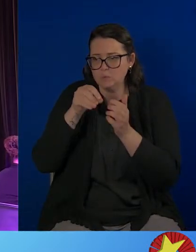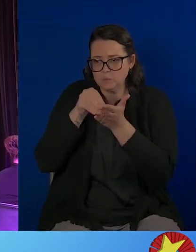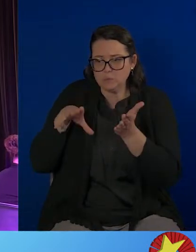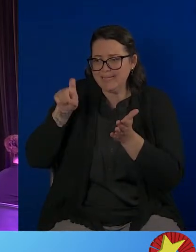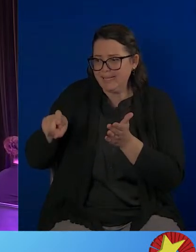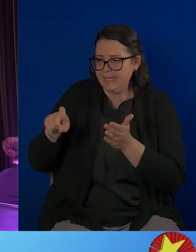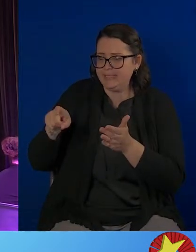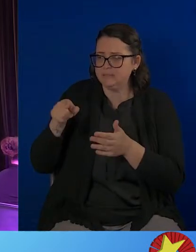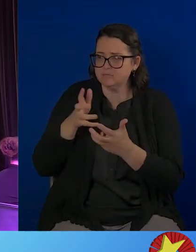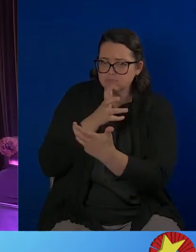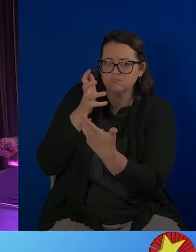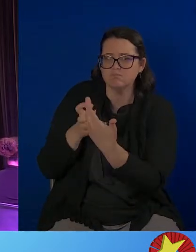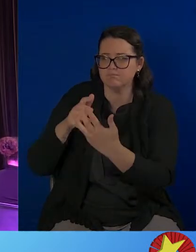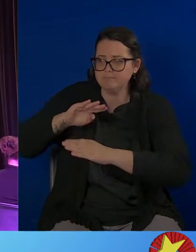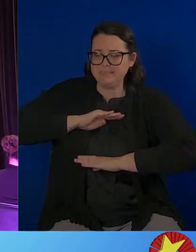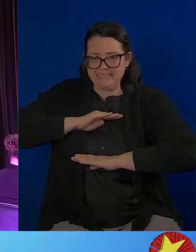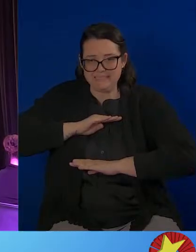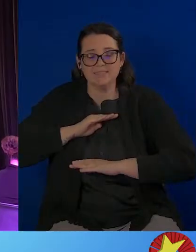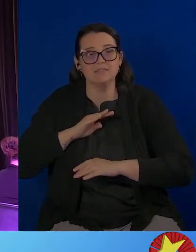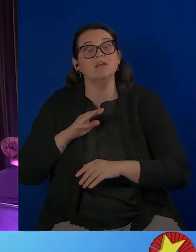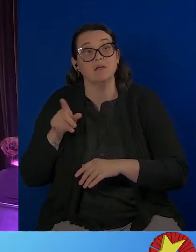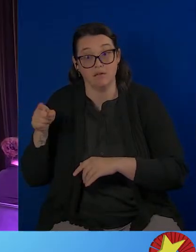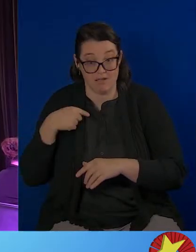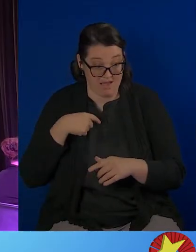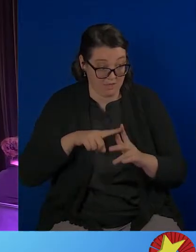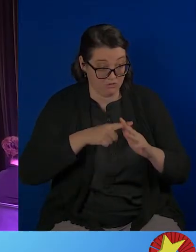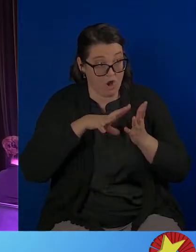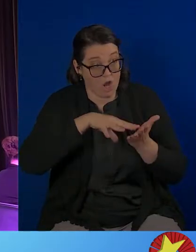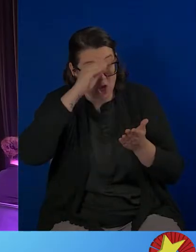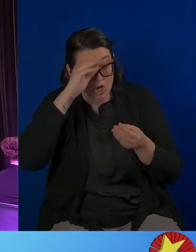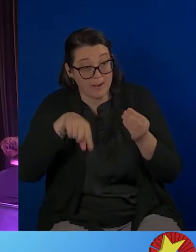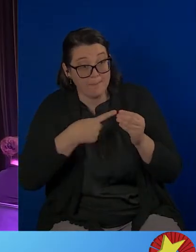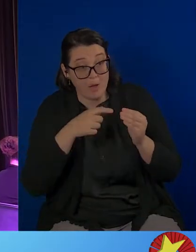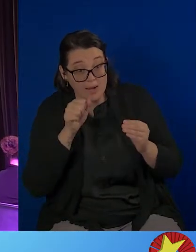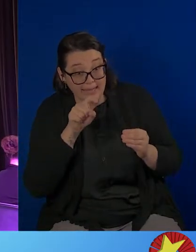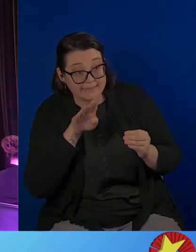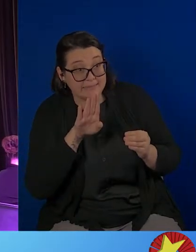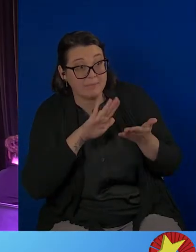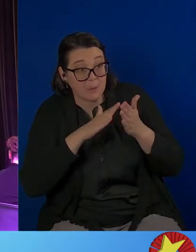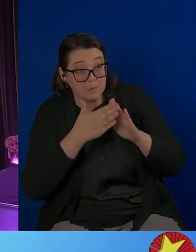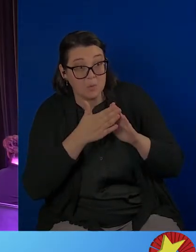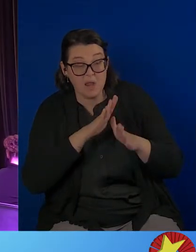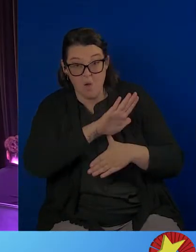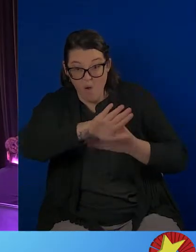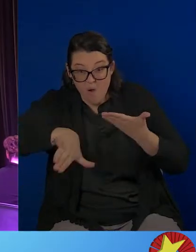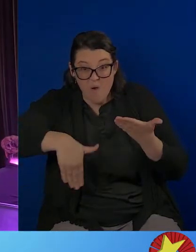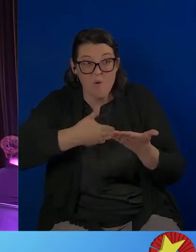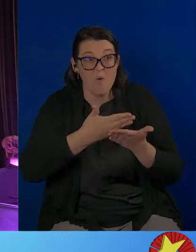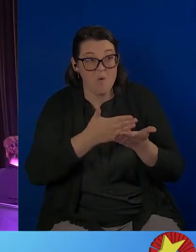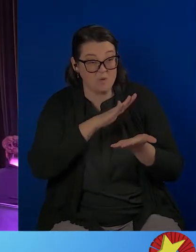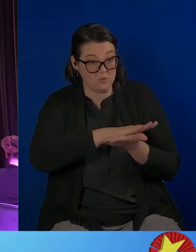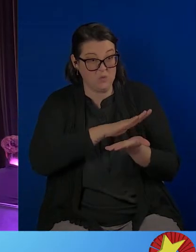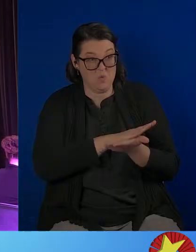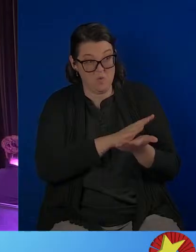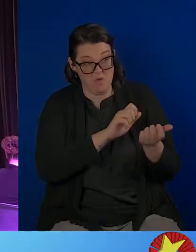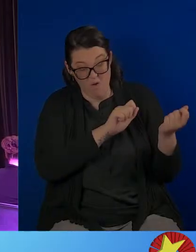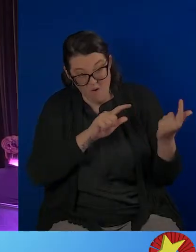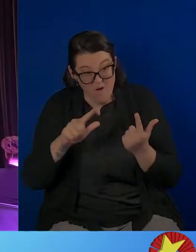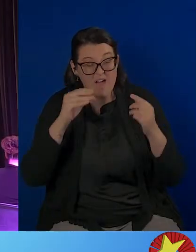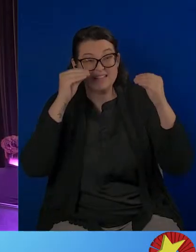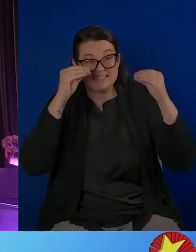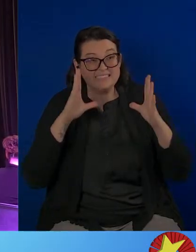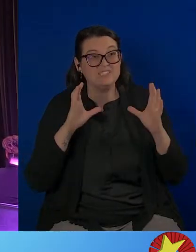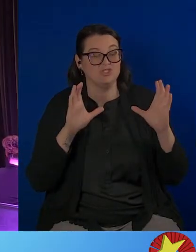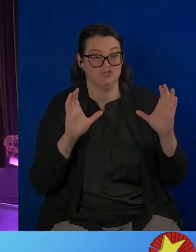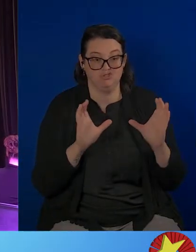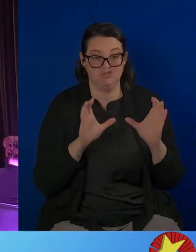began to learn more about the ASDB community and entire schools and teachers who are certified and trained